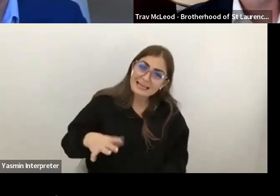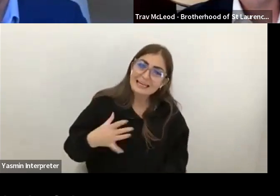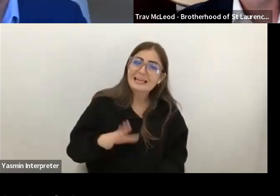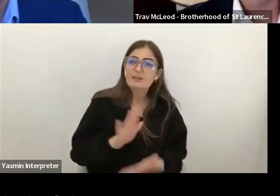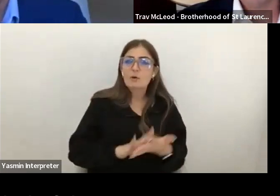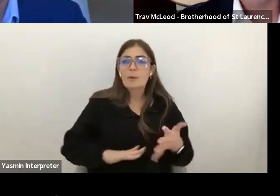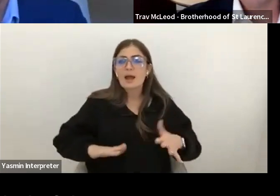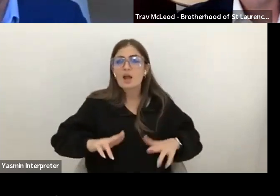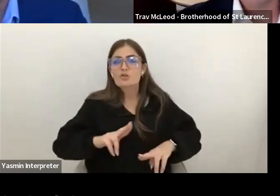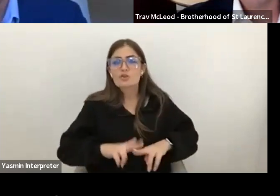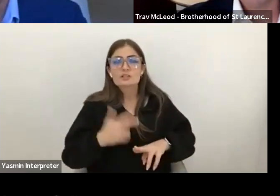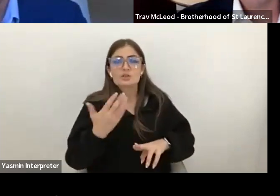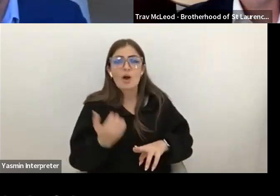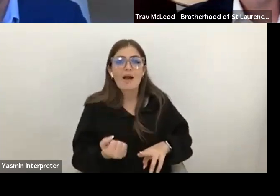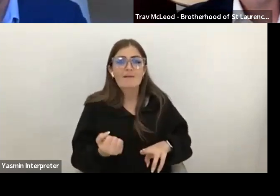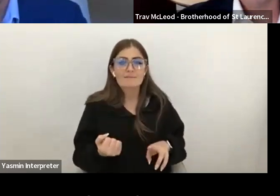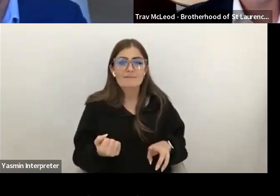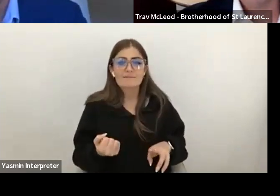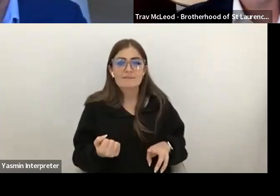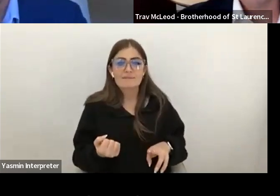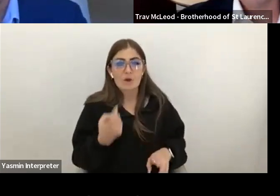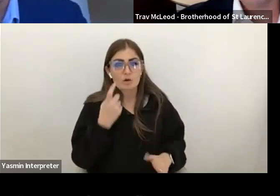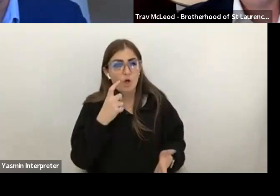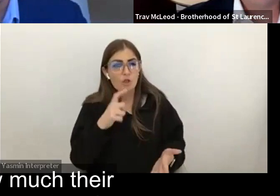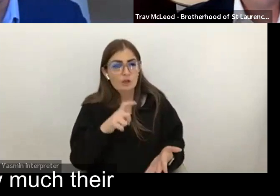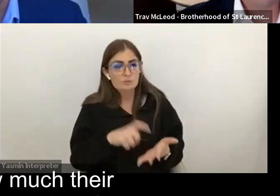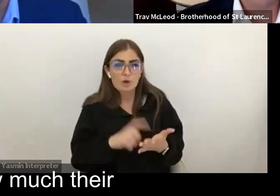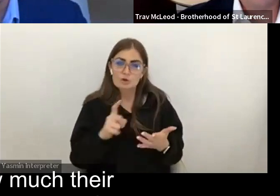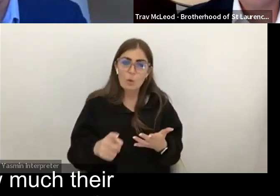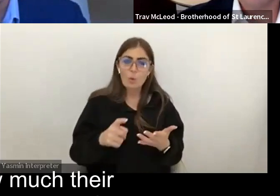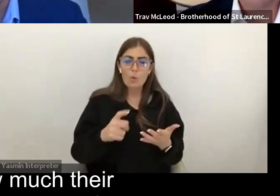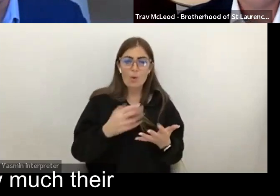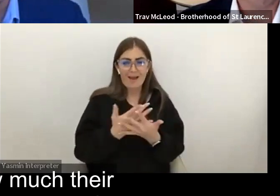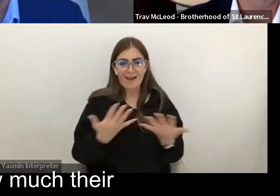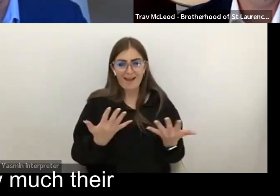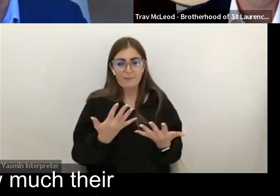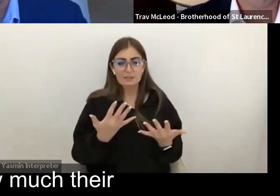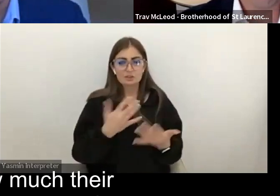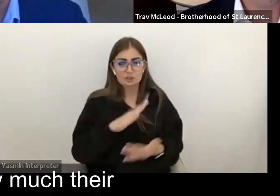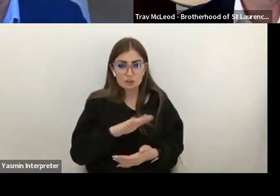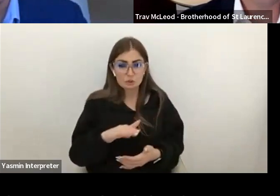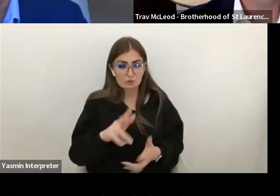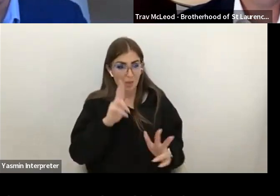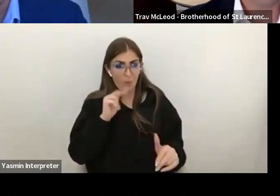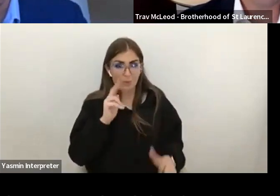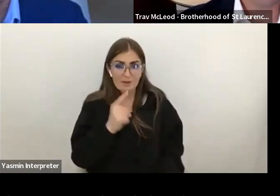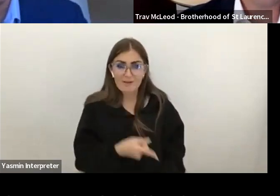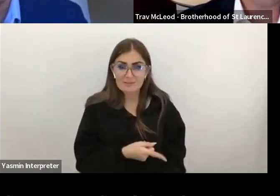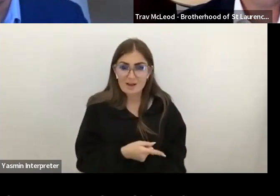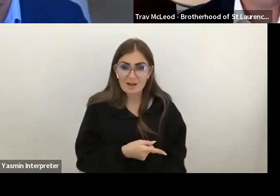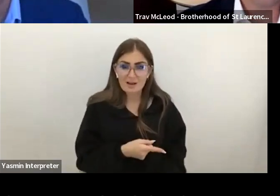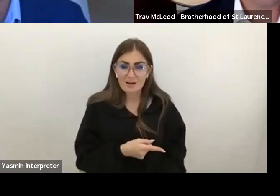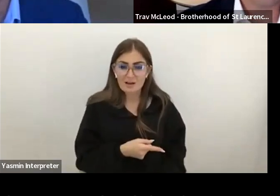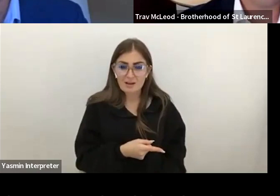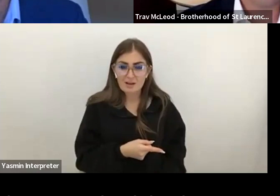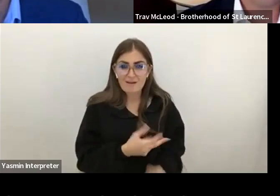have some kind of, I guess, acknowledgement or reciprocity around how much their children are nurtured, how much their children